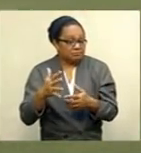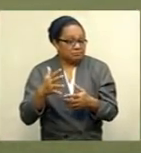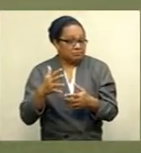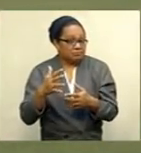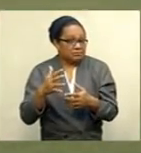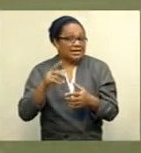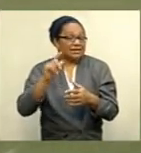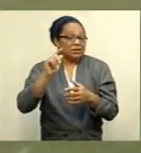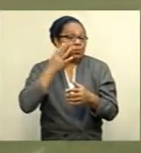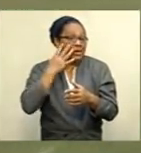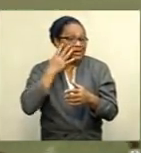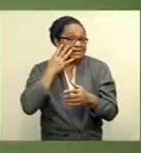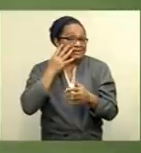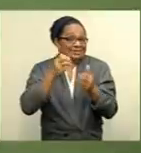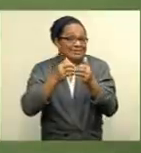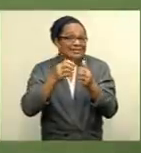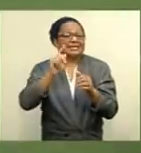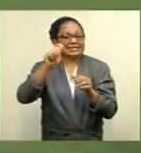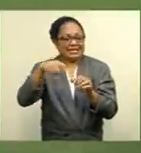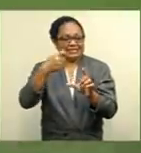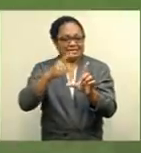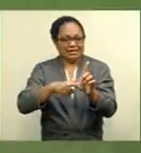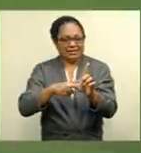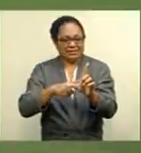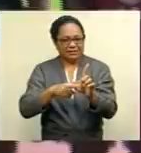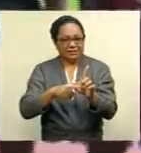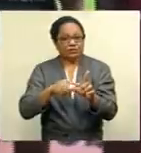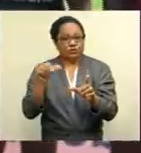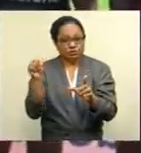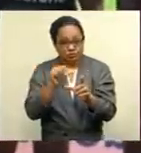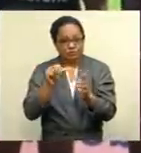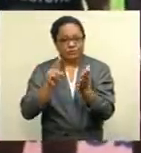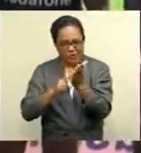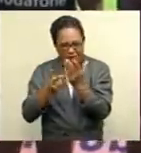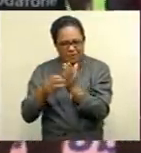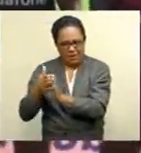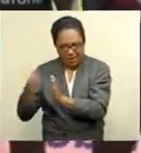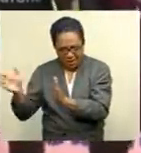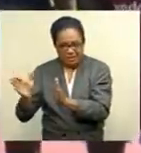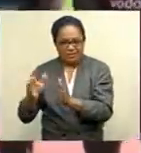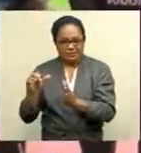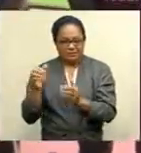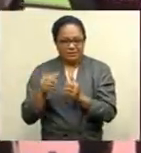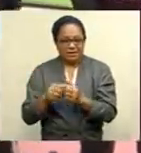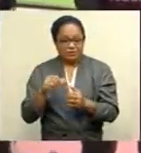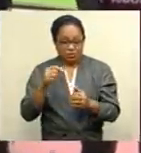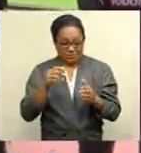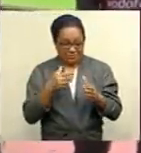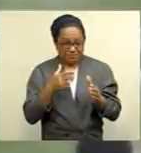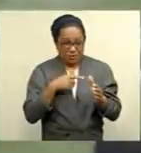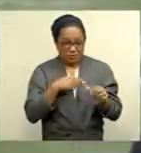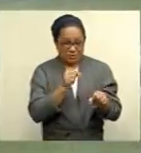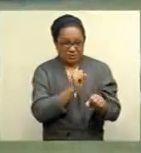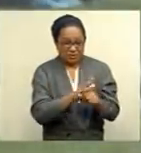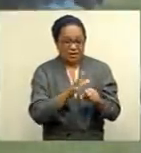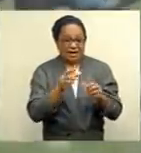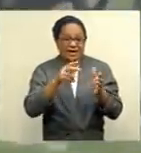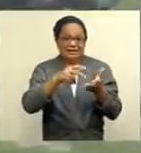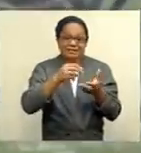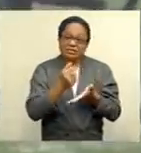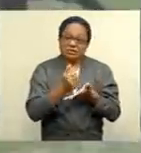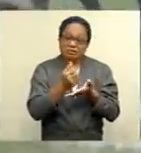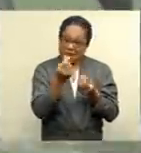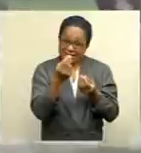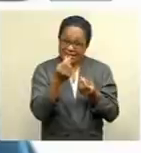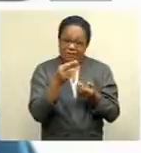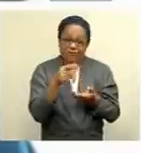to start at the beginning of the off-season period, which is usually from November. Due to the challenging times, FNRL's sponsorship has been affected